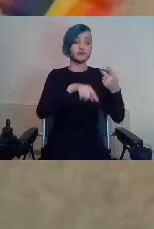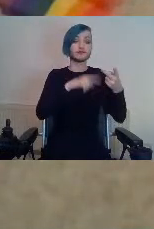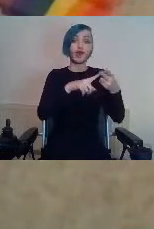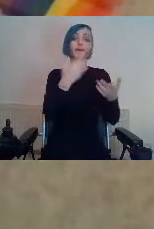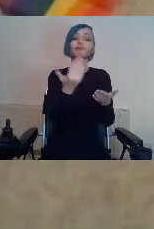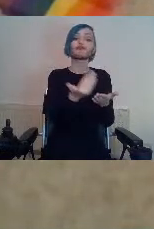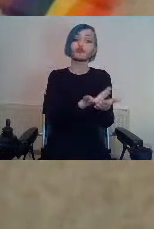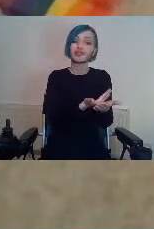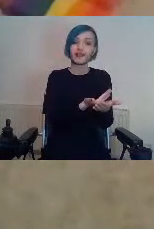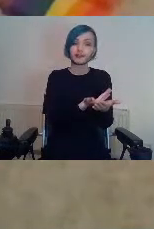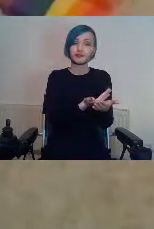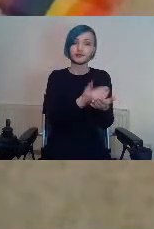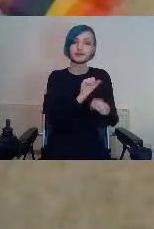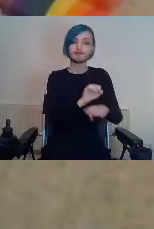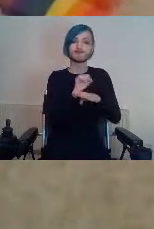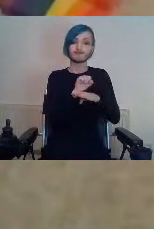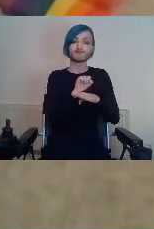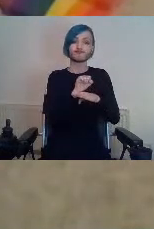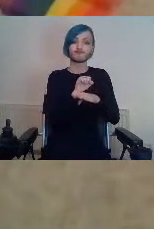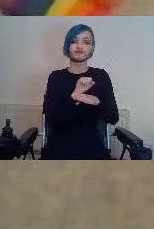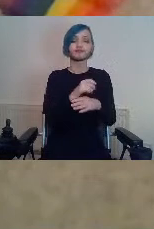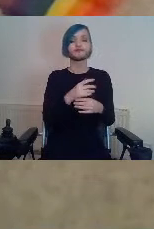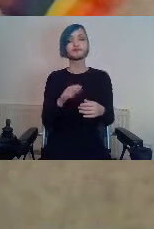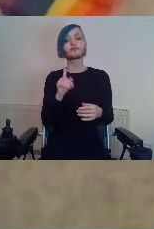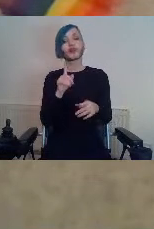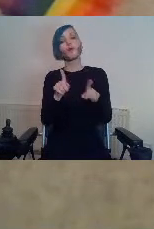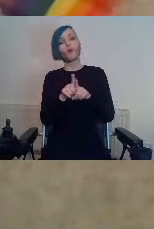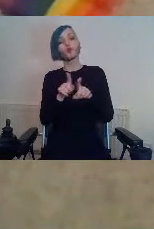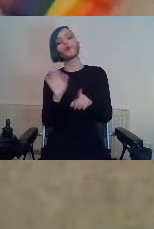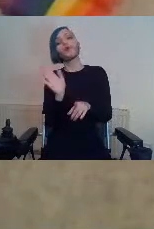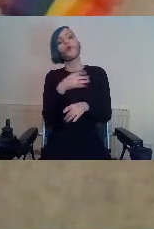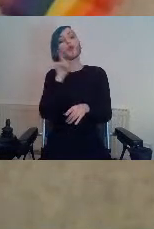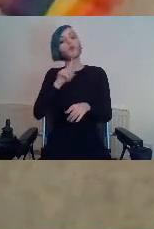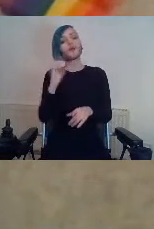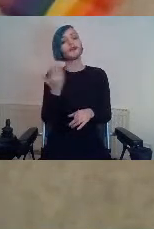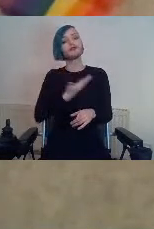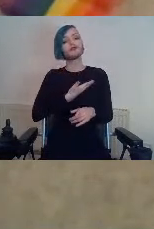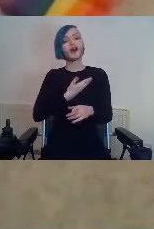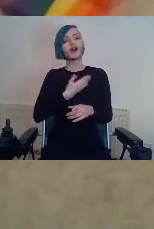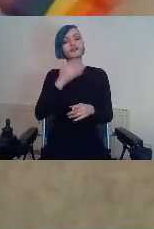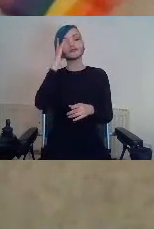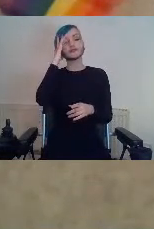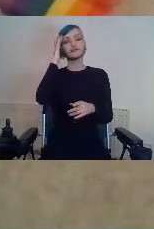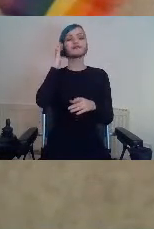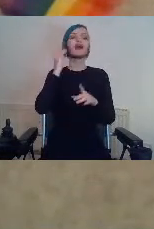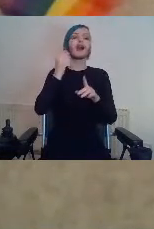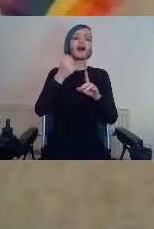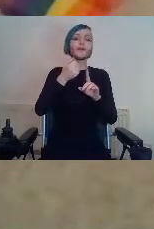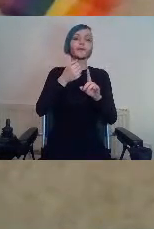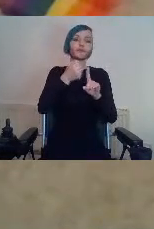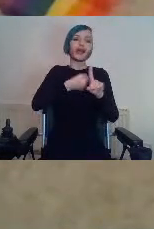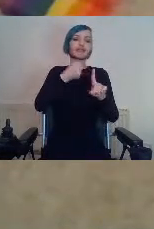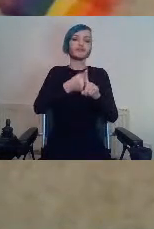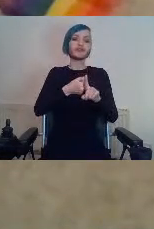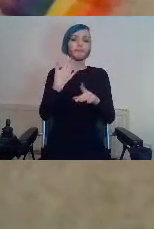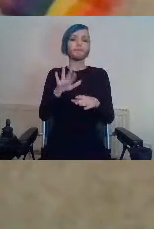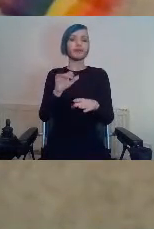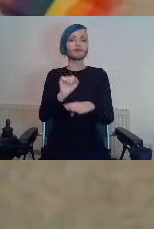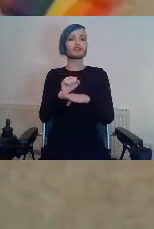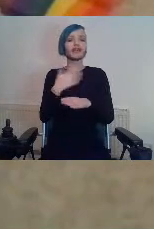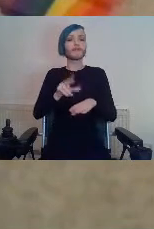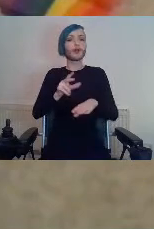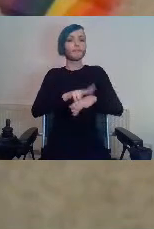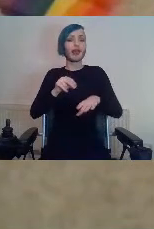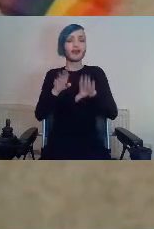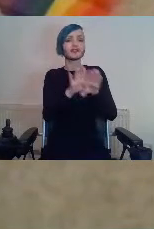across all Ukrainian territory were protected by the police on the highest level as possible. That was the